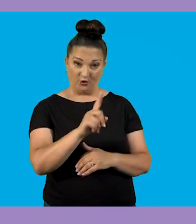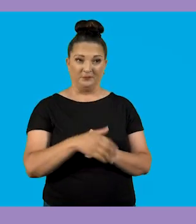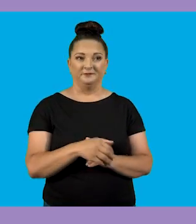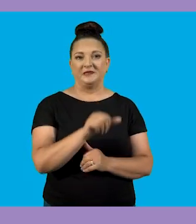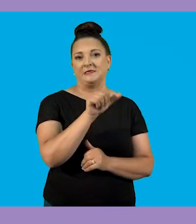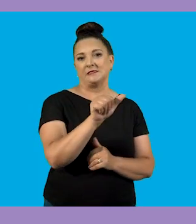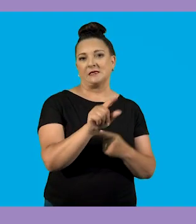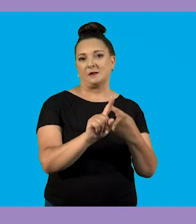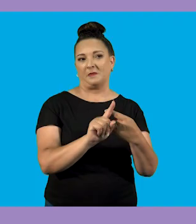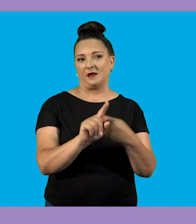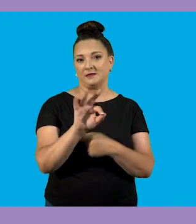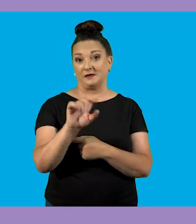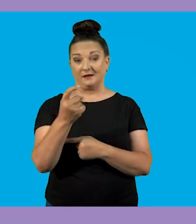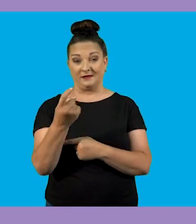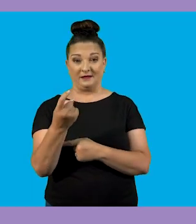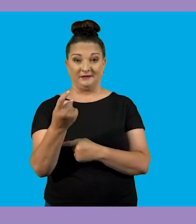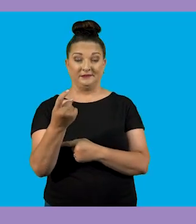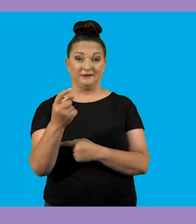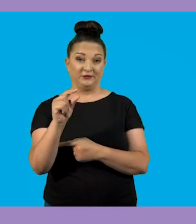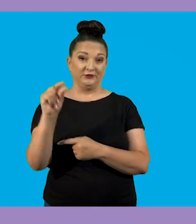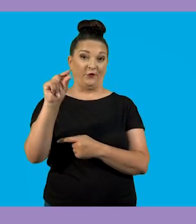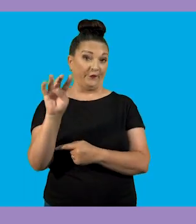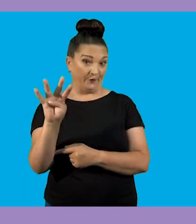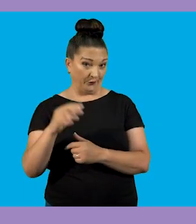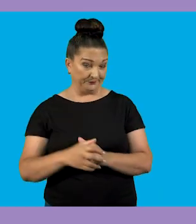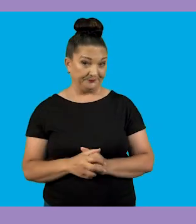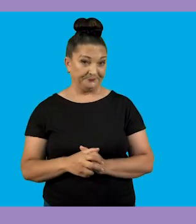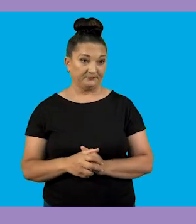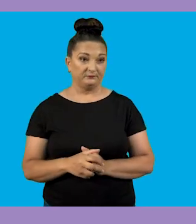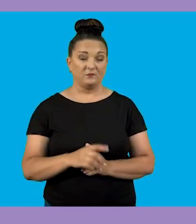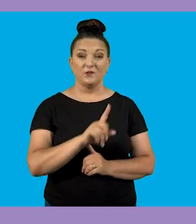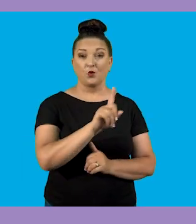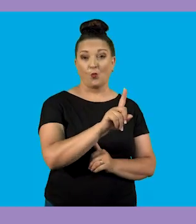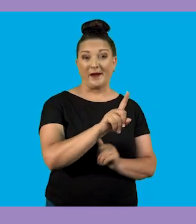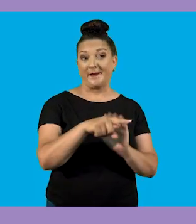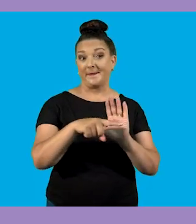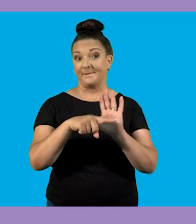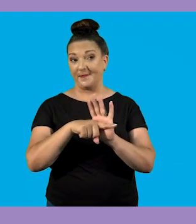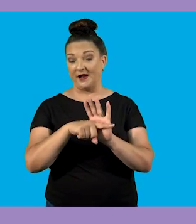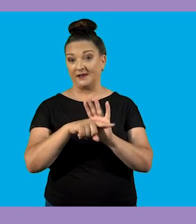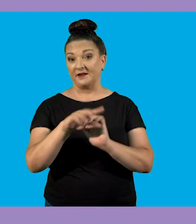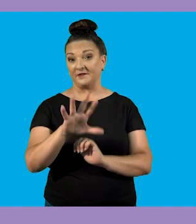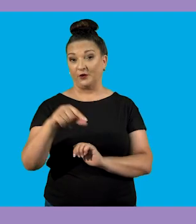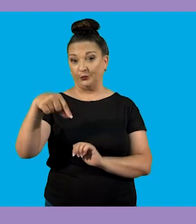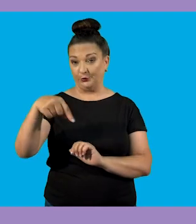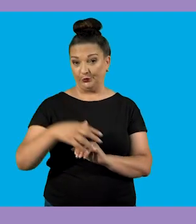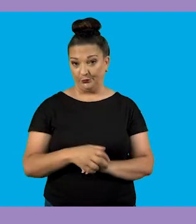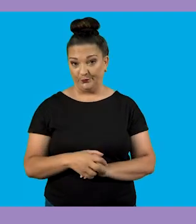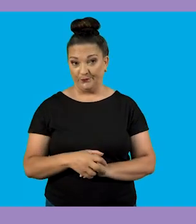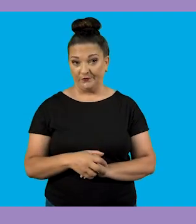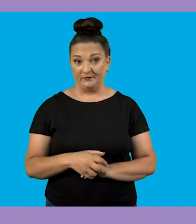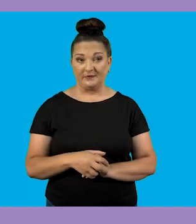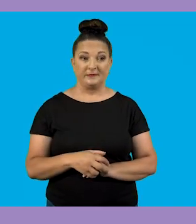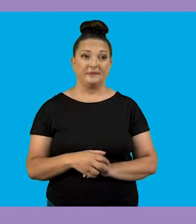binomials. We have 6 plus 3x exponent 4. We have 1